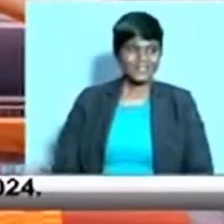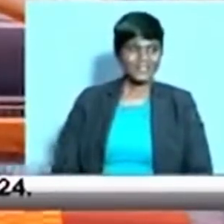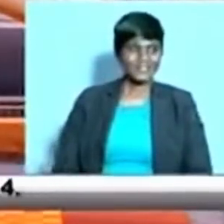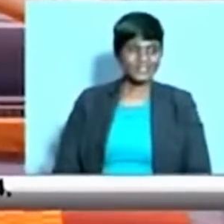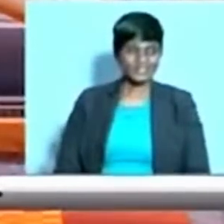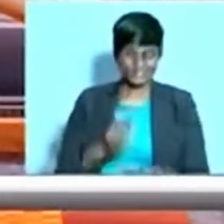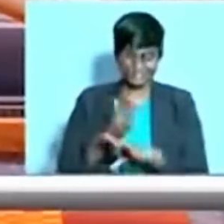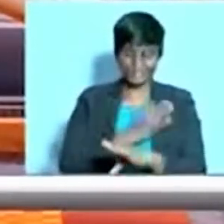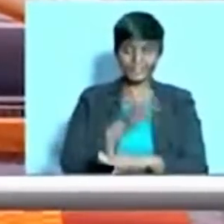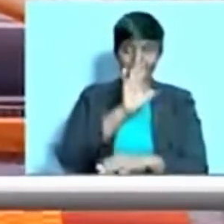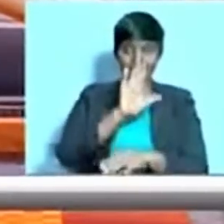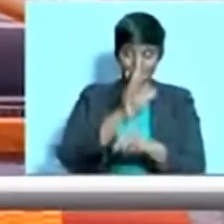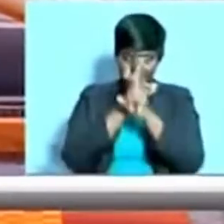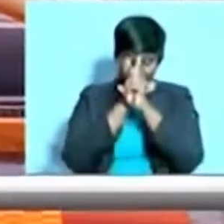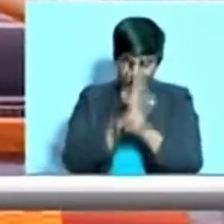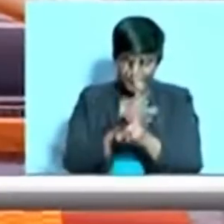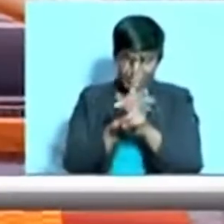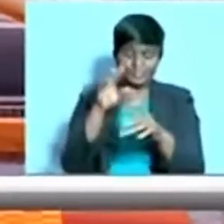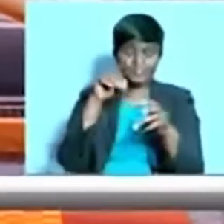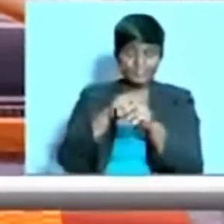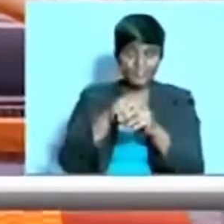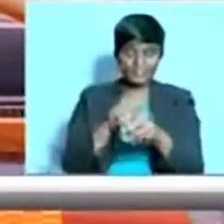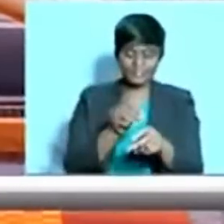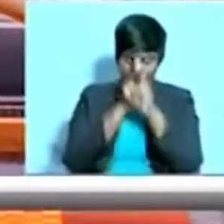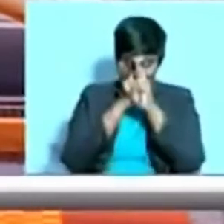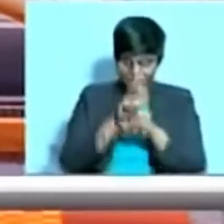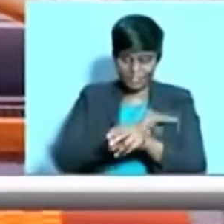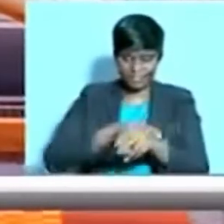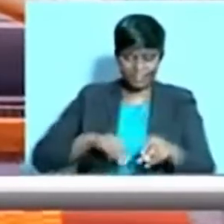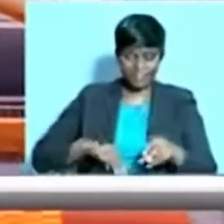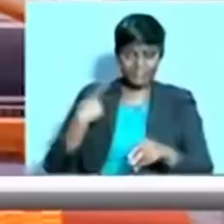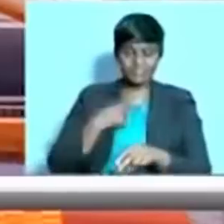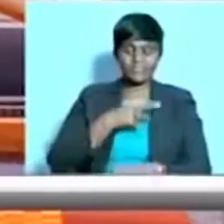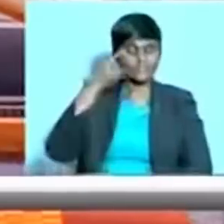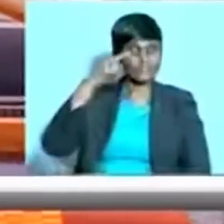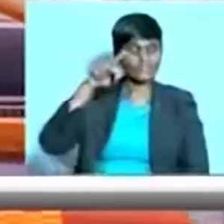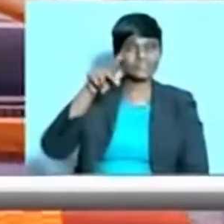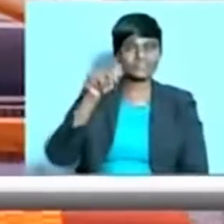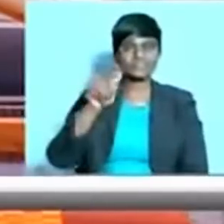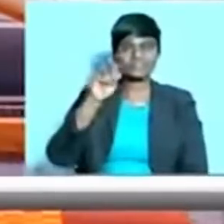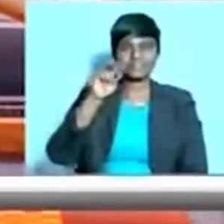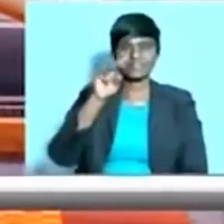Before her honor comes in, the Honourable Member for Pambashi.